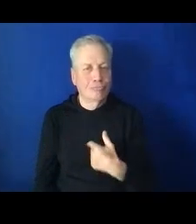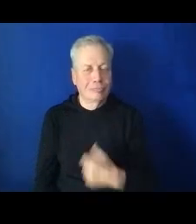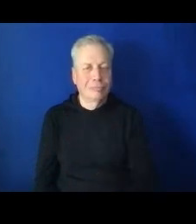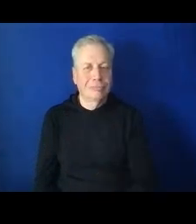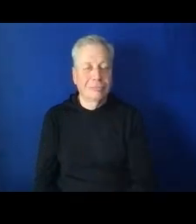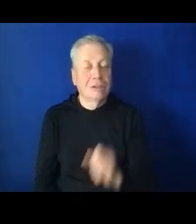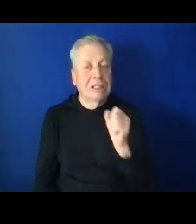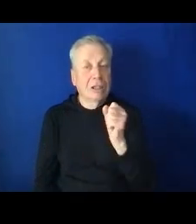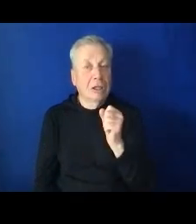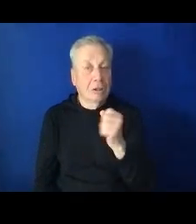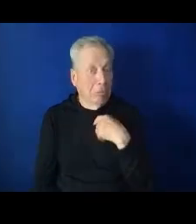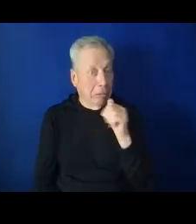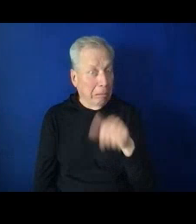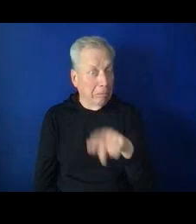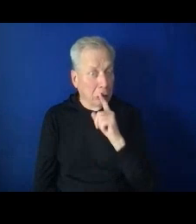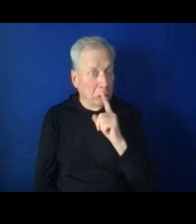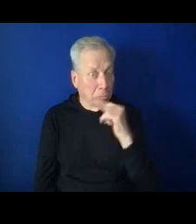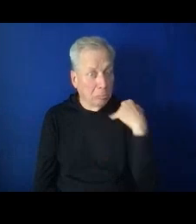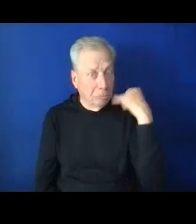Right? I can imagine.